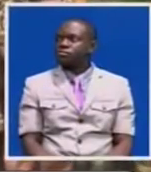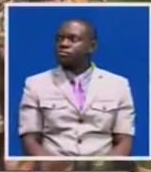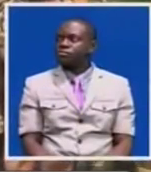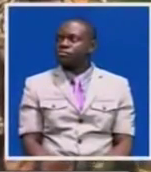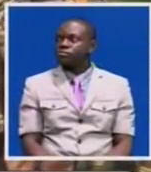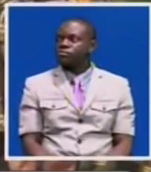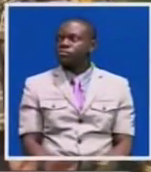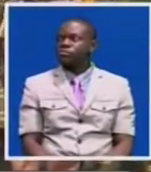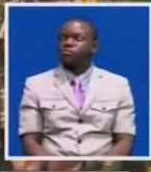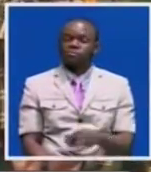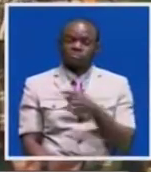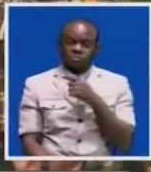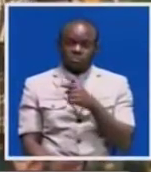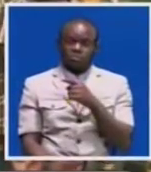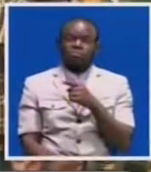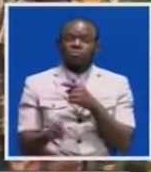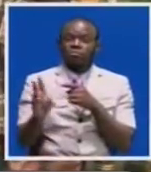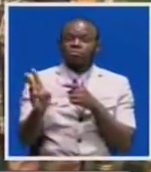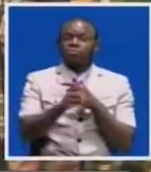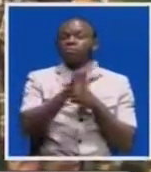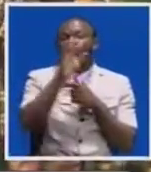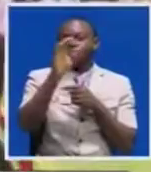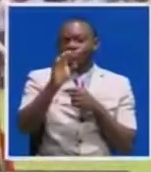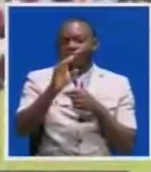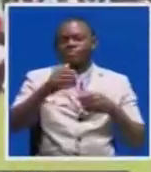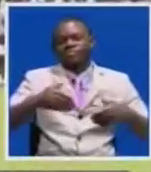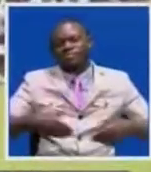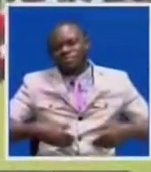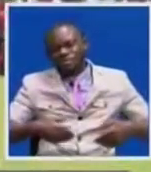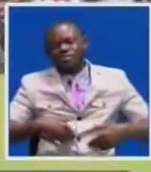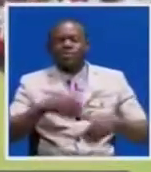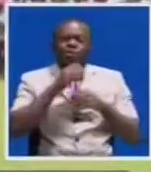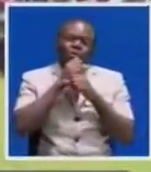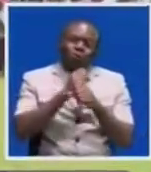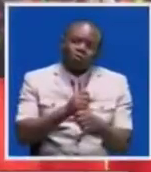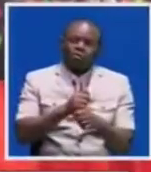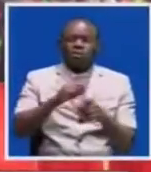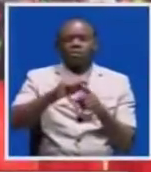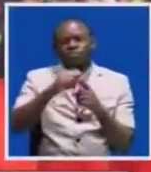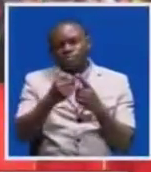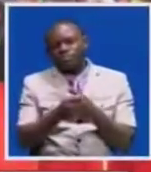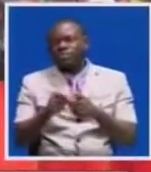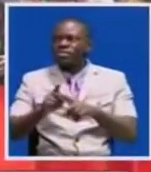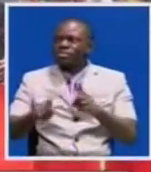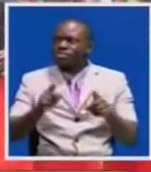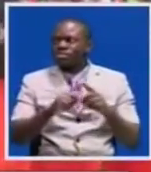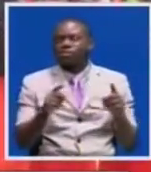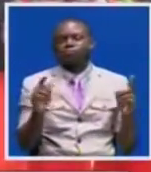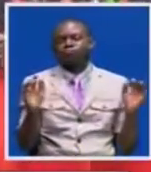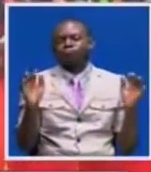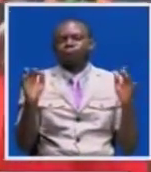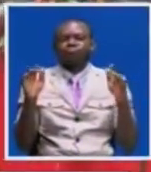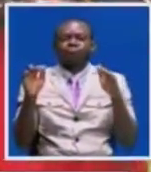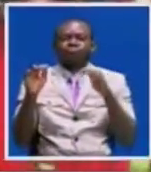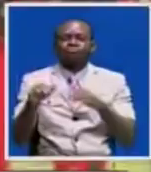It was an event that cut across age, tribe and ethnicity. Even the outfits today were in sync with